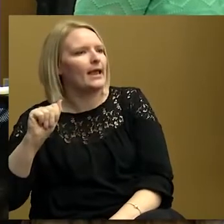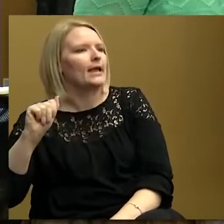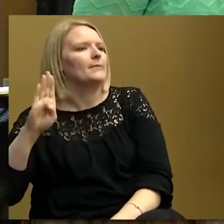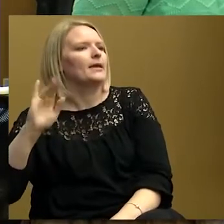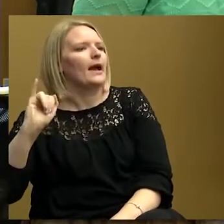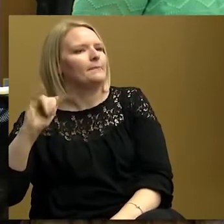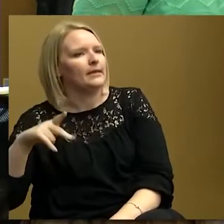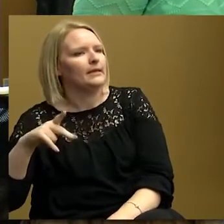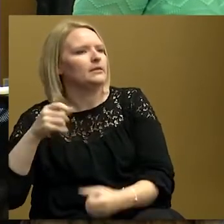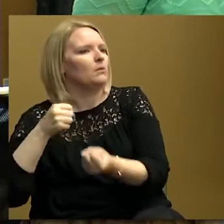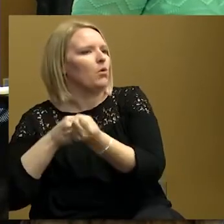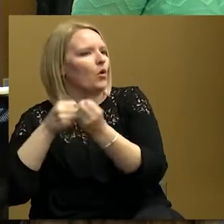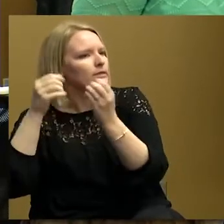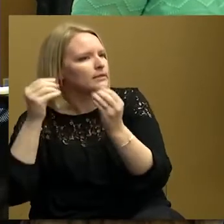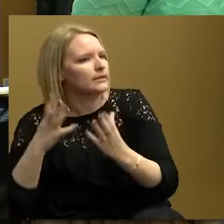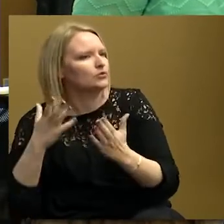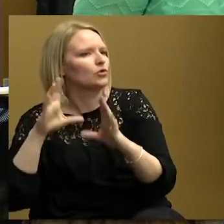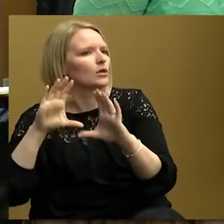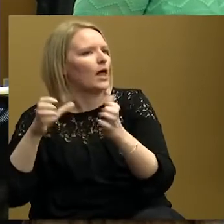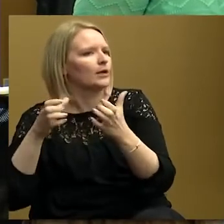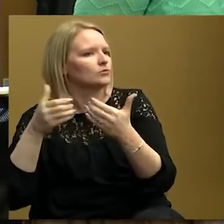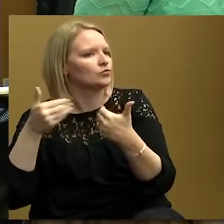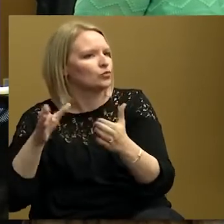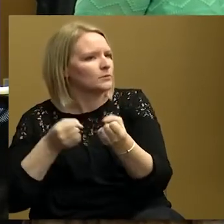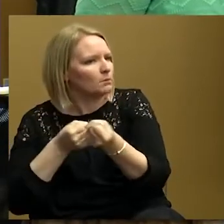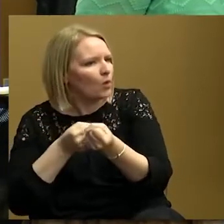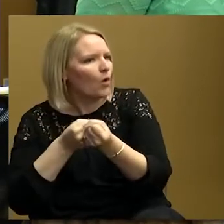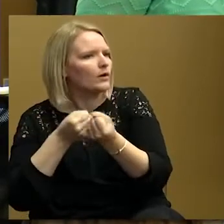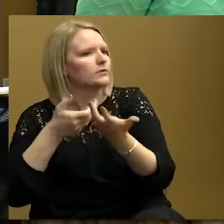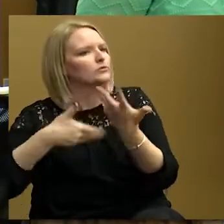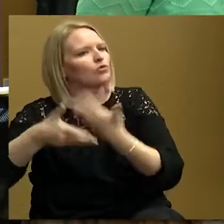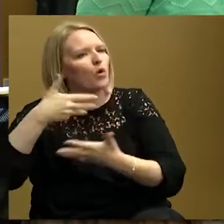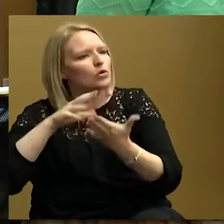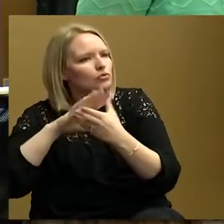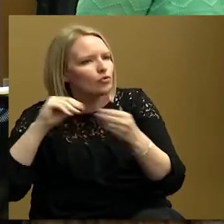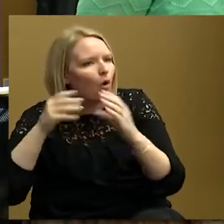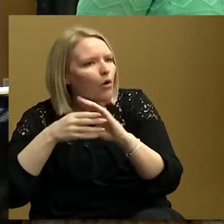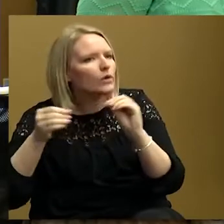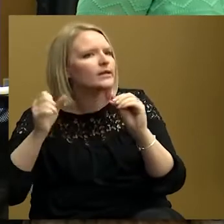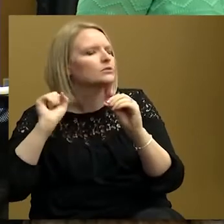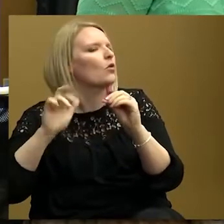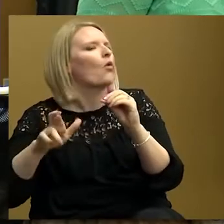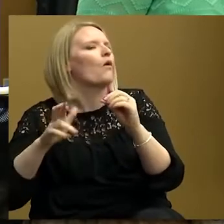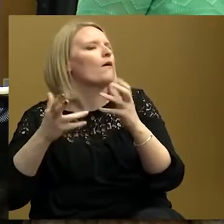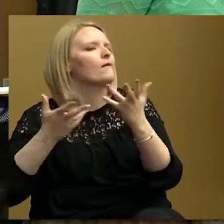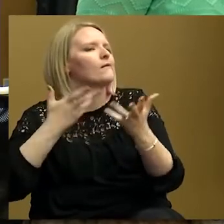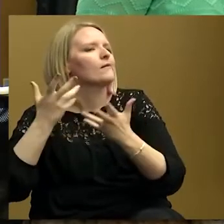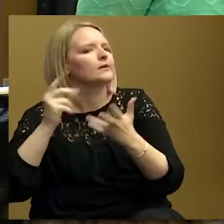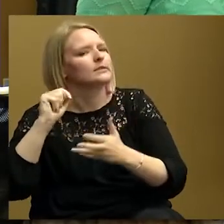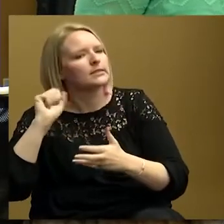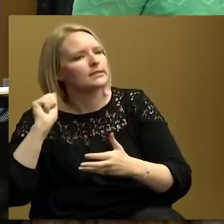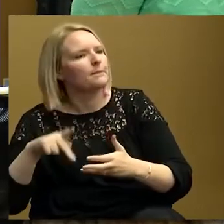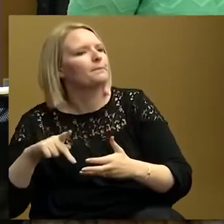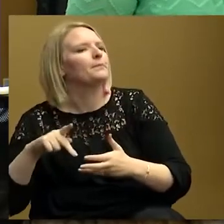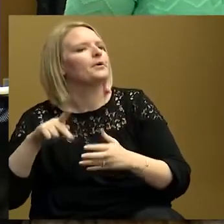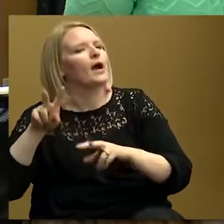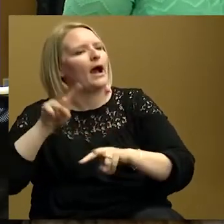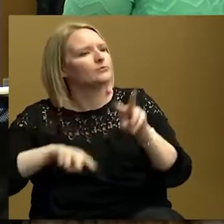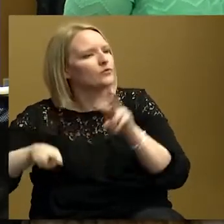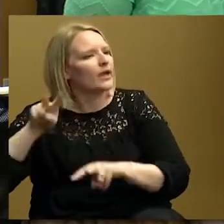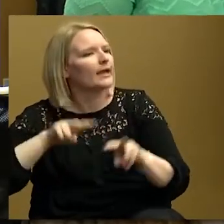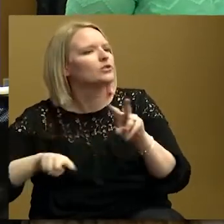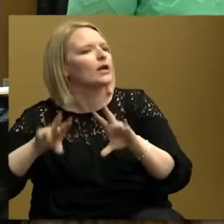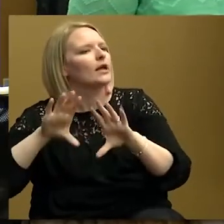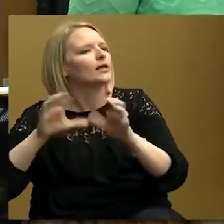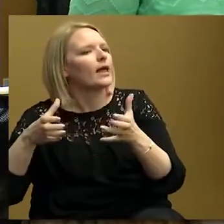might need, or any other kind of classroom supports, whether it be social stories or maybe just some tips or observations,